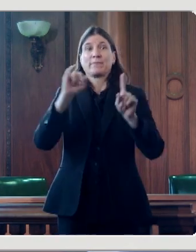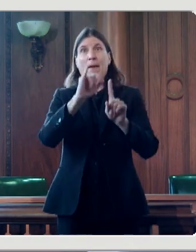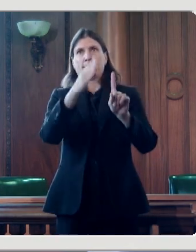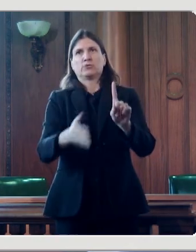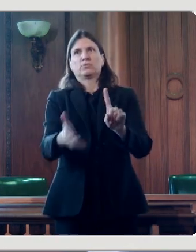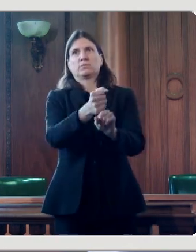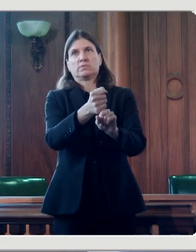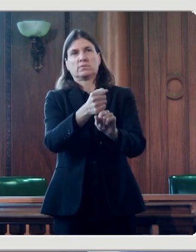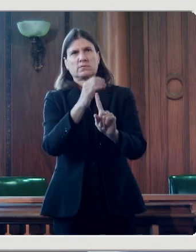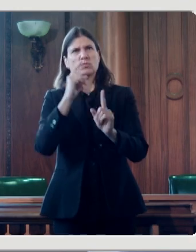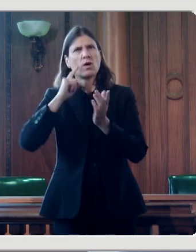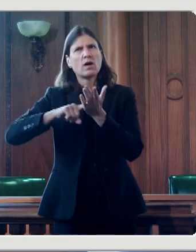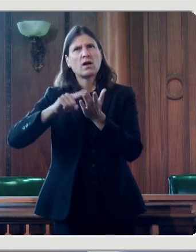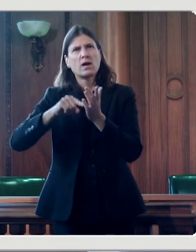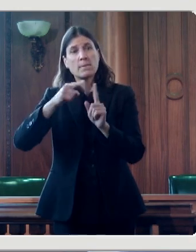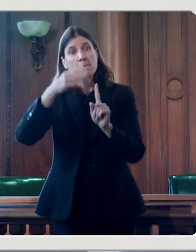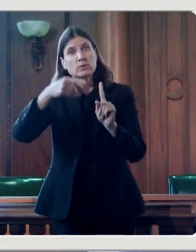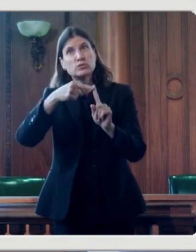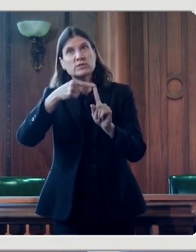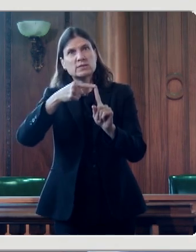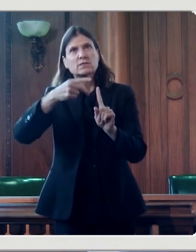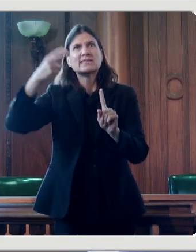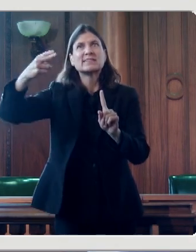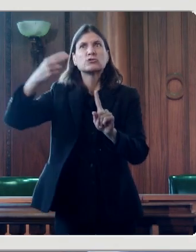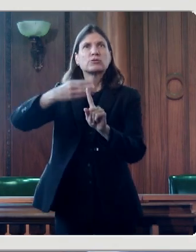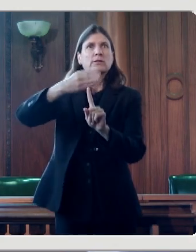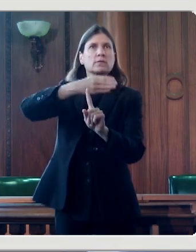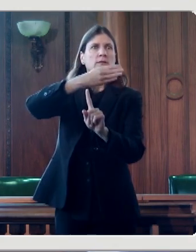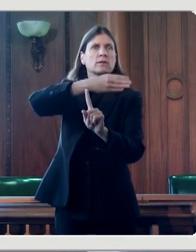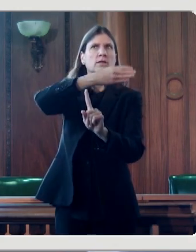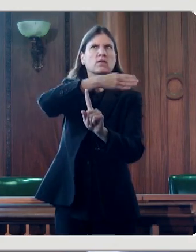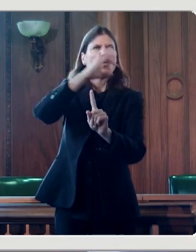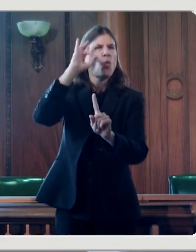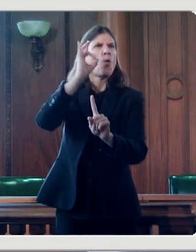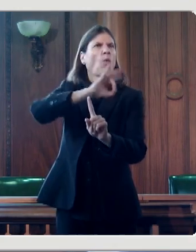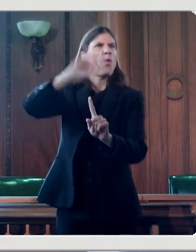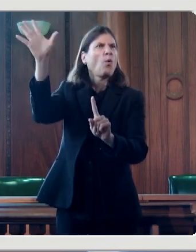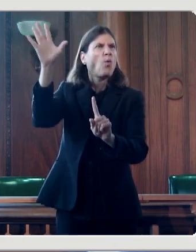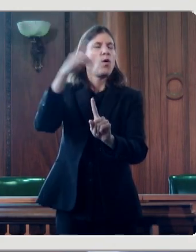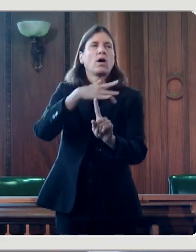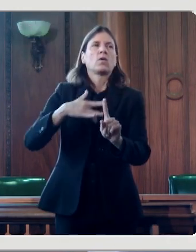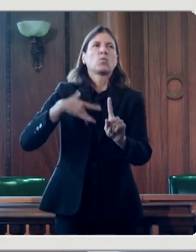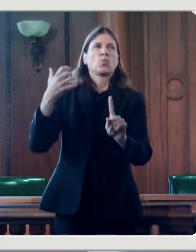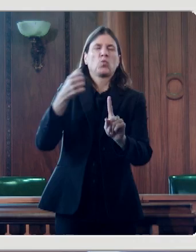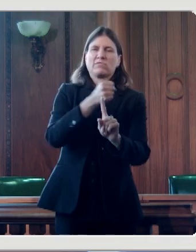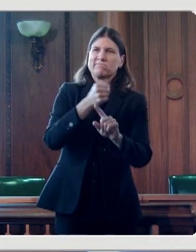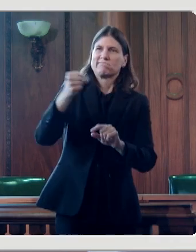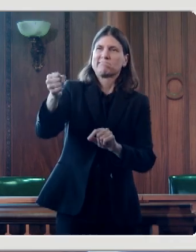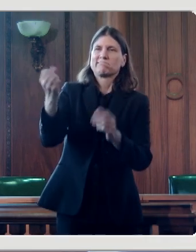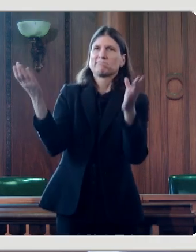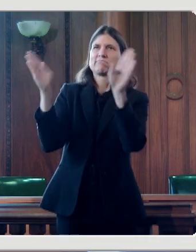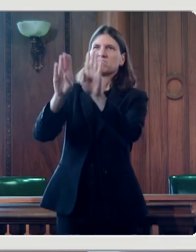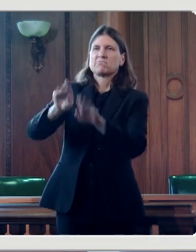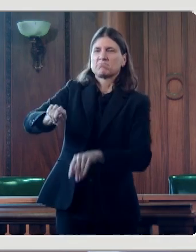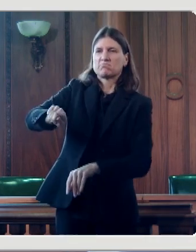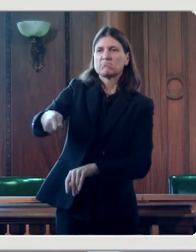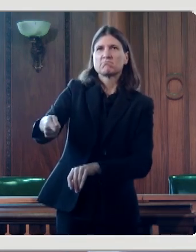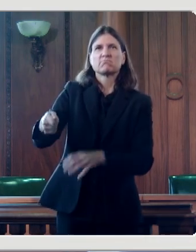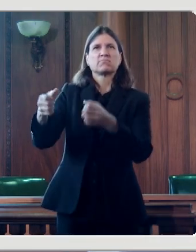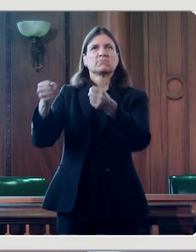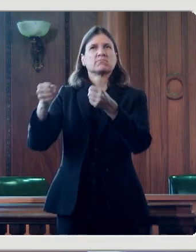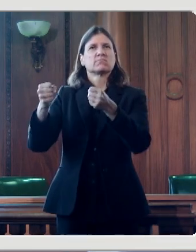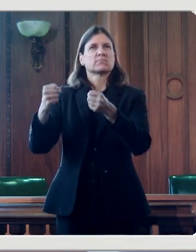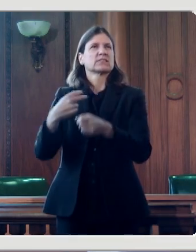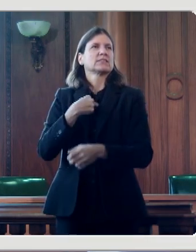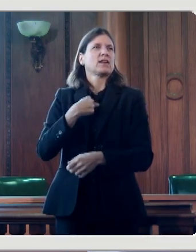this individual needs to be put away for a long time. We've been working very closely with Reverend Dr. Avery.